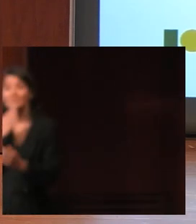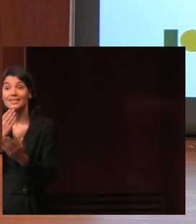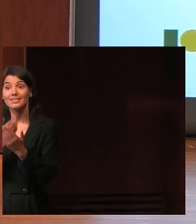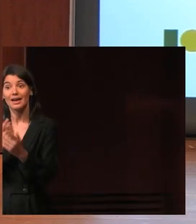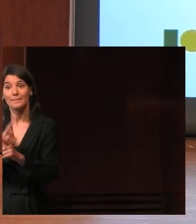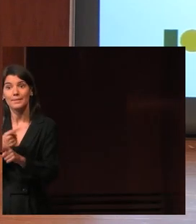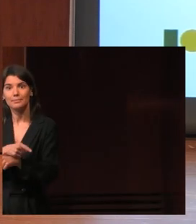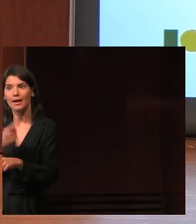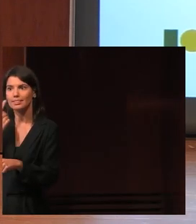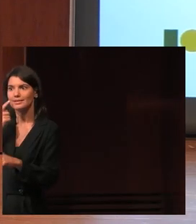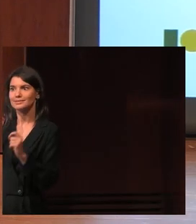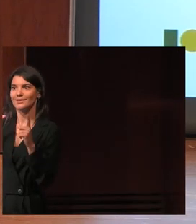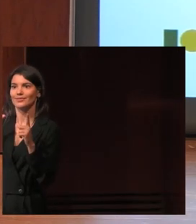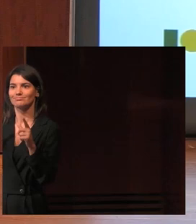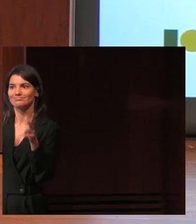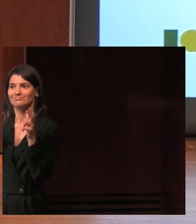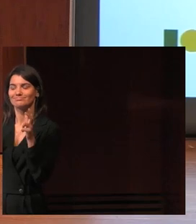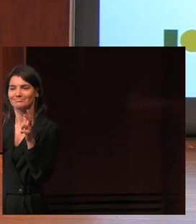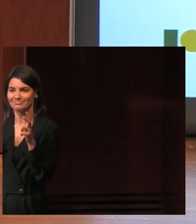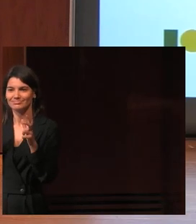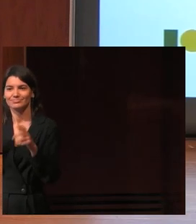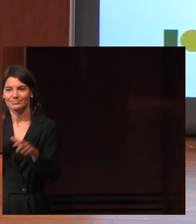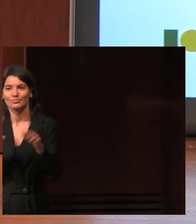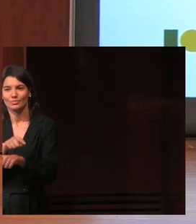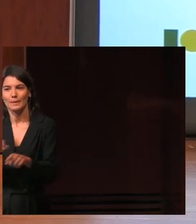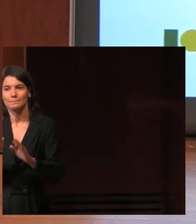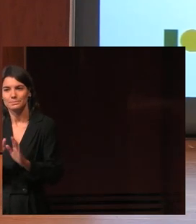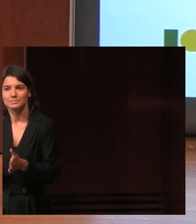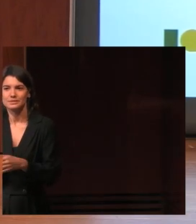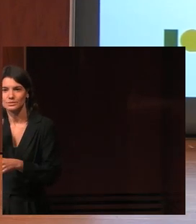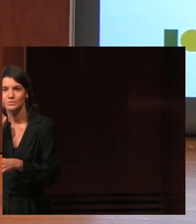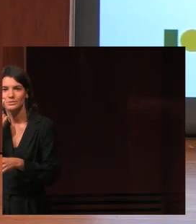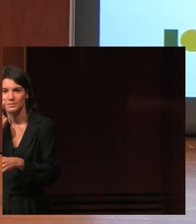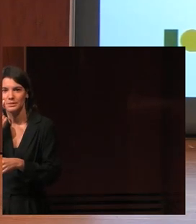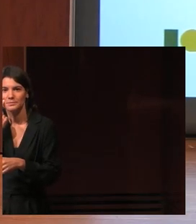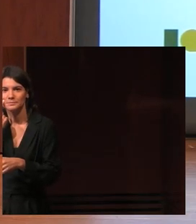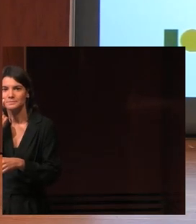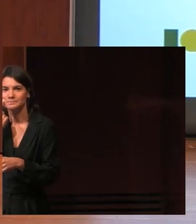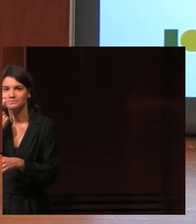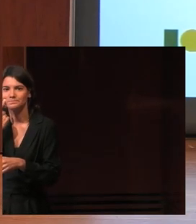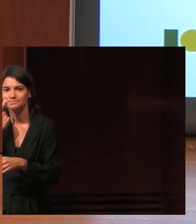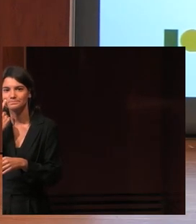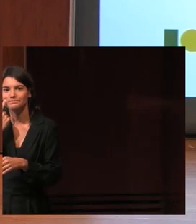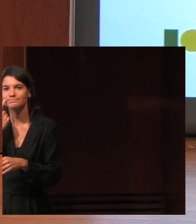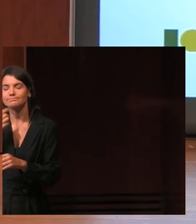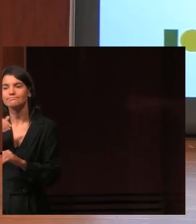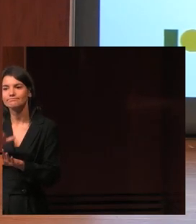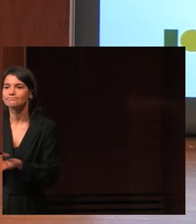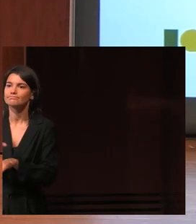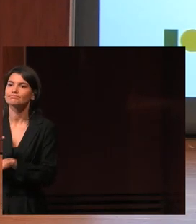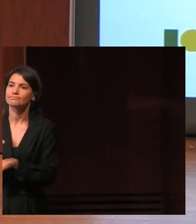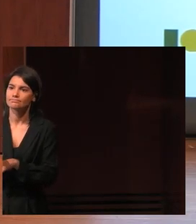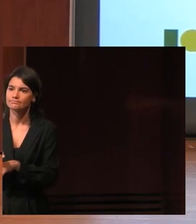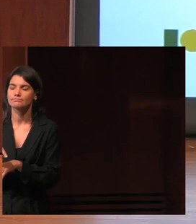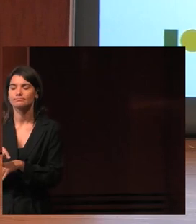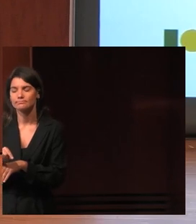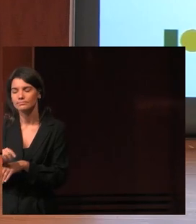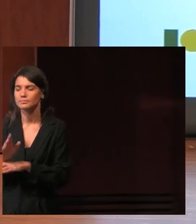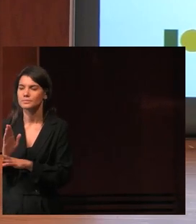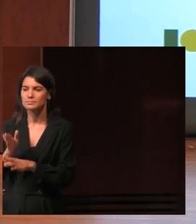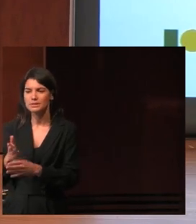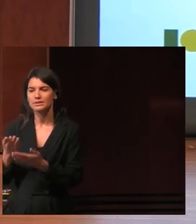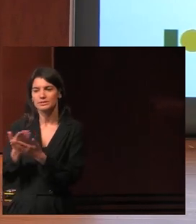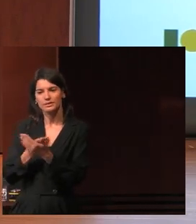who need knowledge, but have to be addressed in another way than just giving out